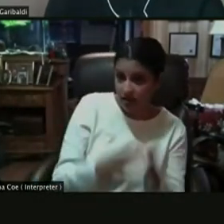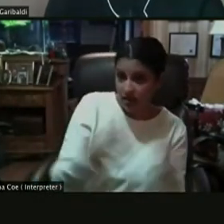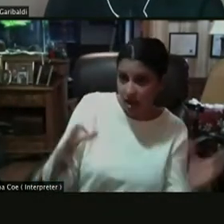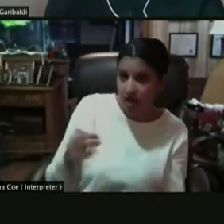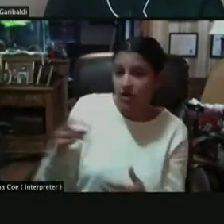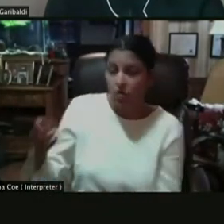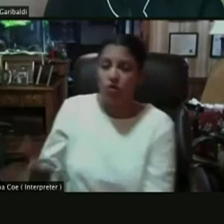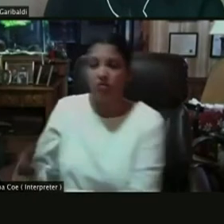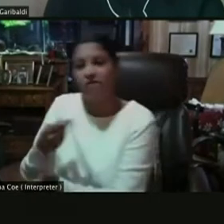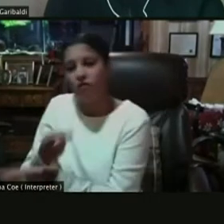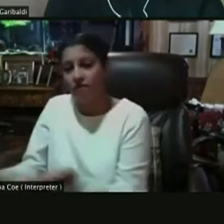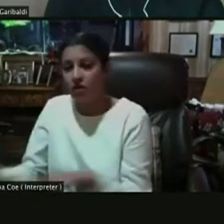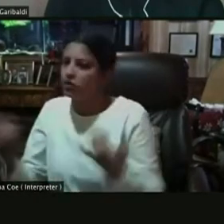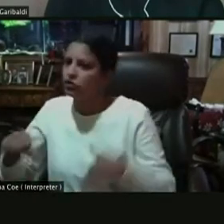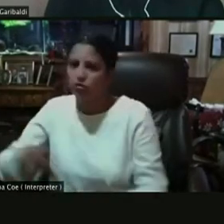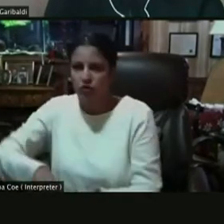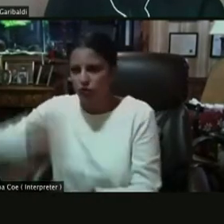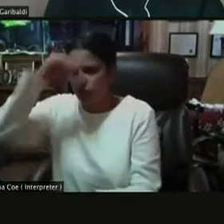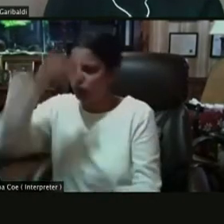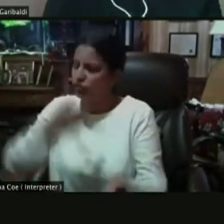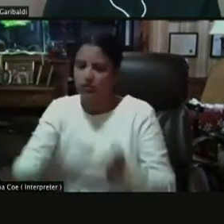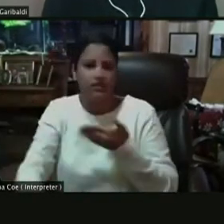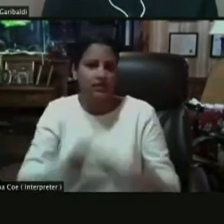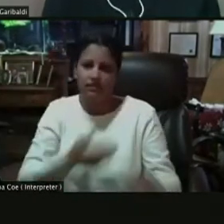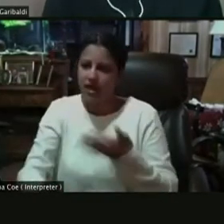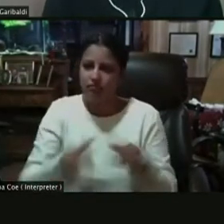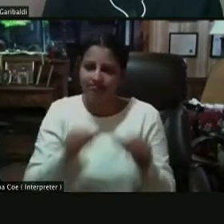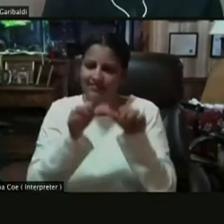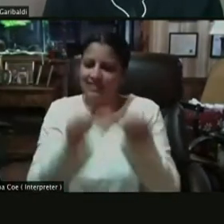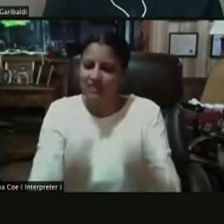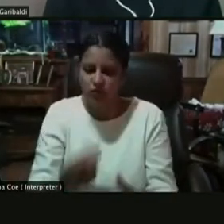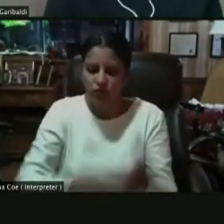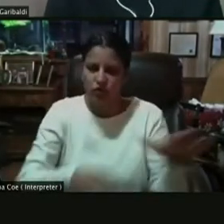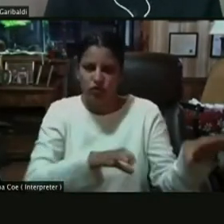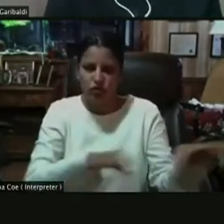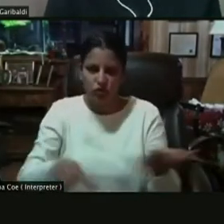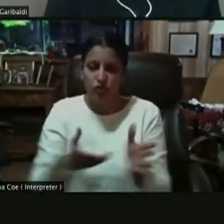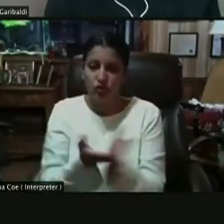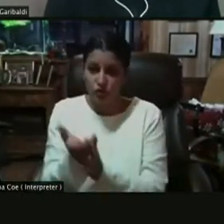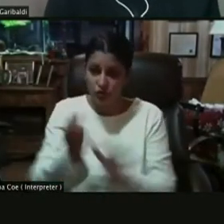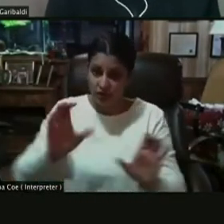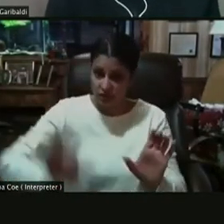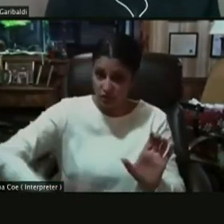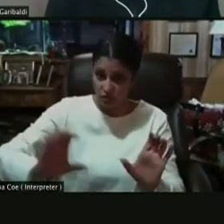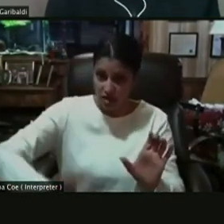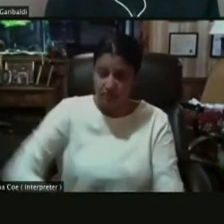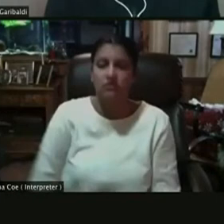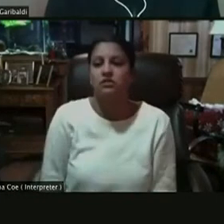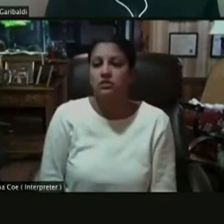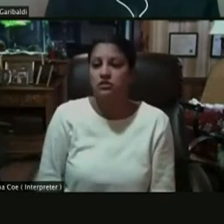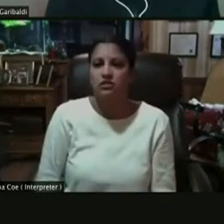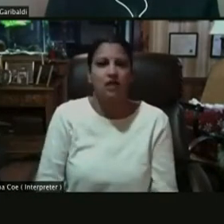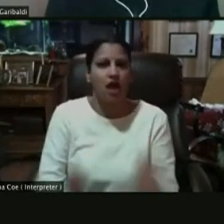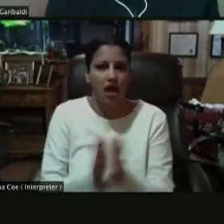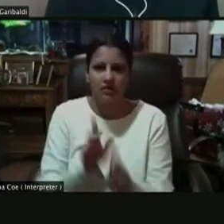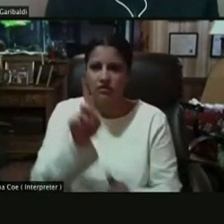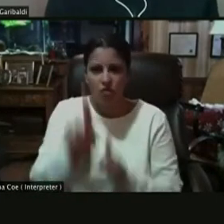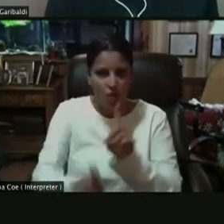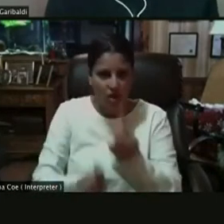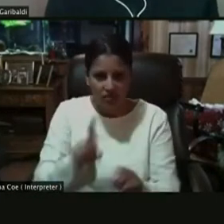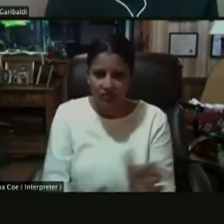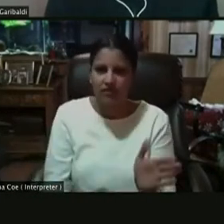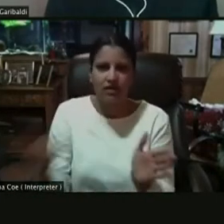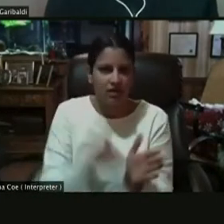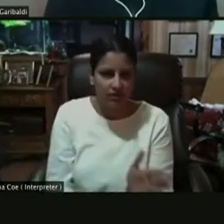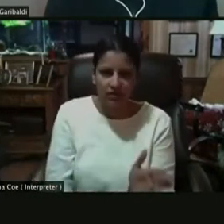you learn a whole lot and continue to do what you're doing via this chat. Ask questions upon questions upon questions and don't be shy about it